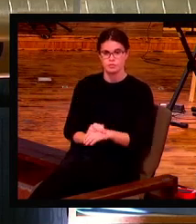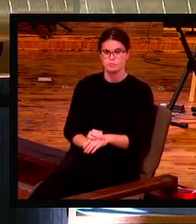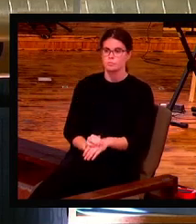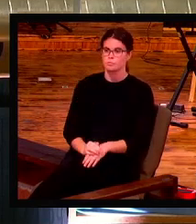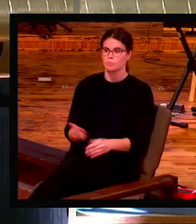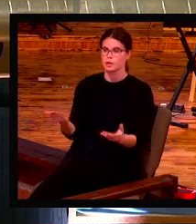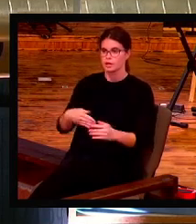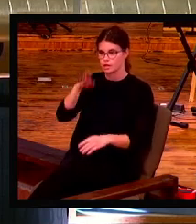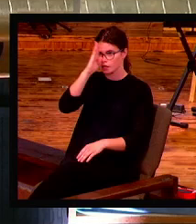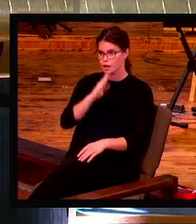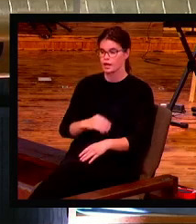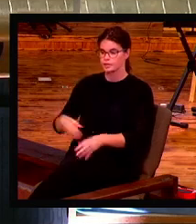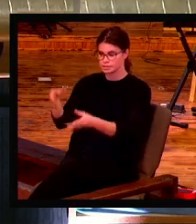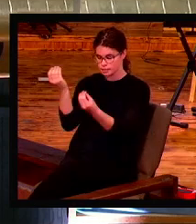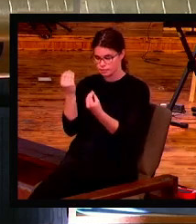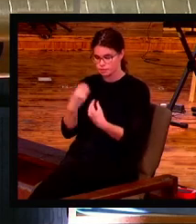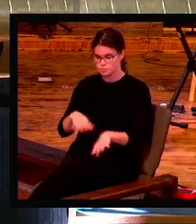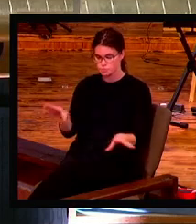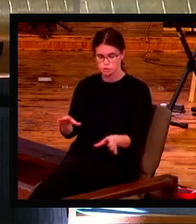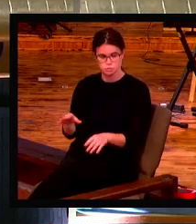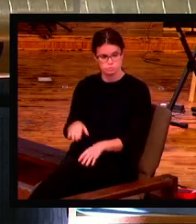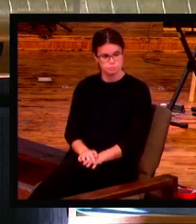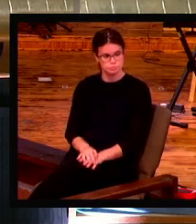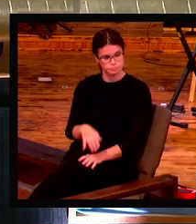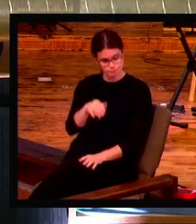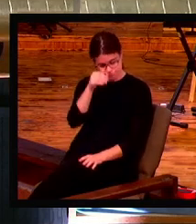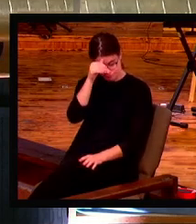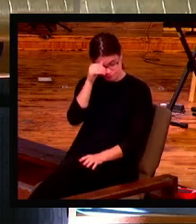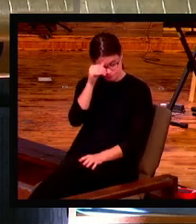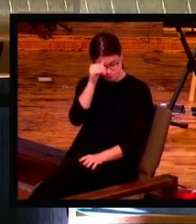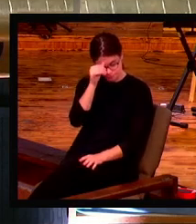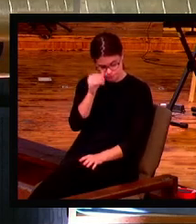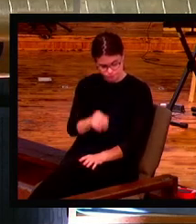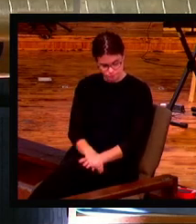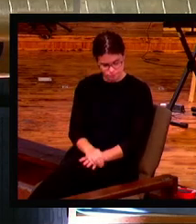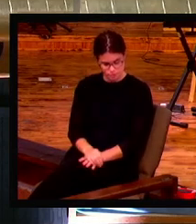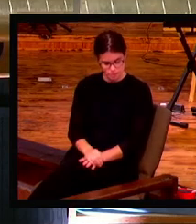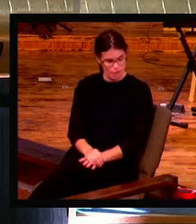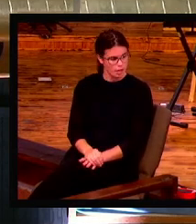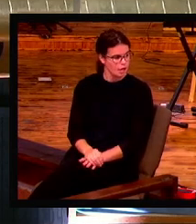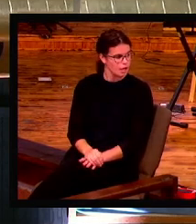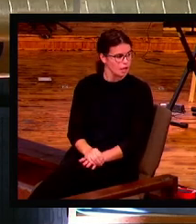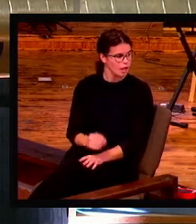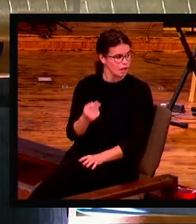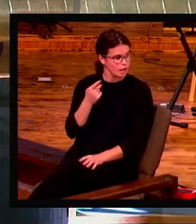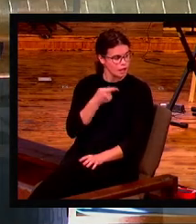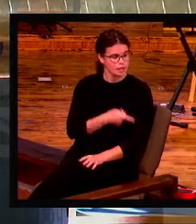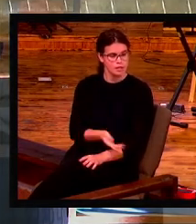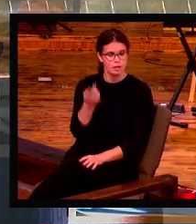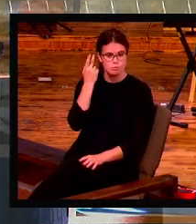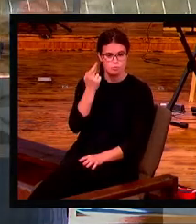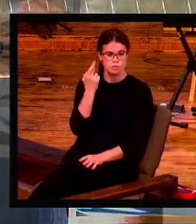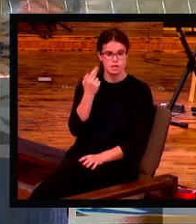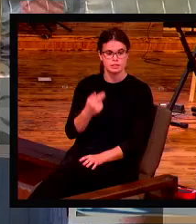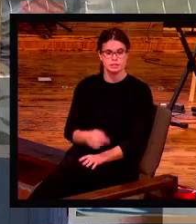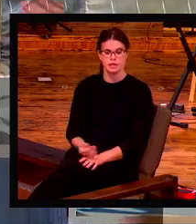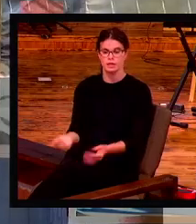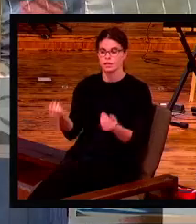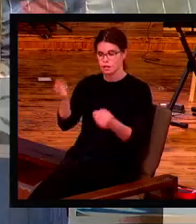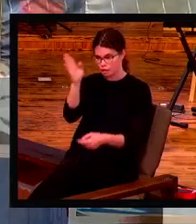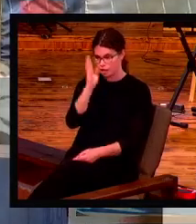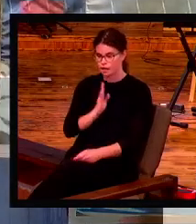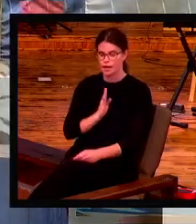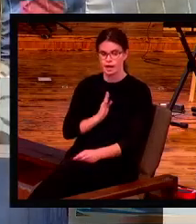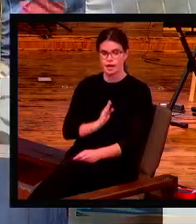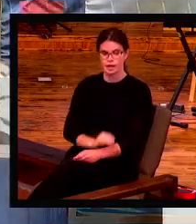need for a Savior. He realized God had a bigger plan for his life, and he desires for everyone to discover that plan for themselves. Mondoe